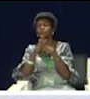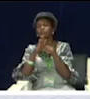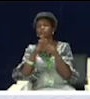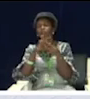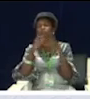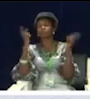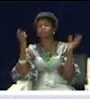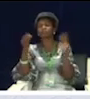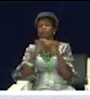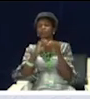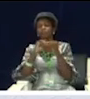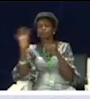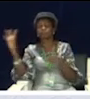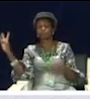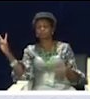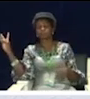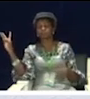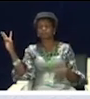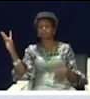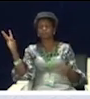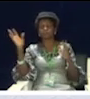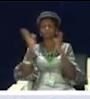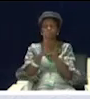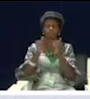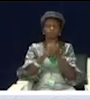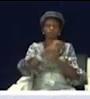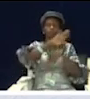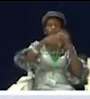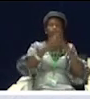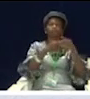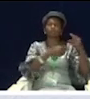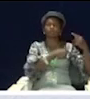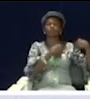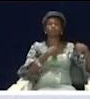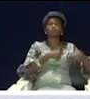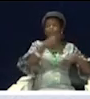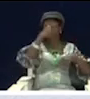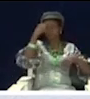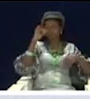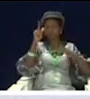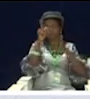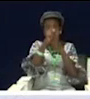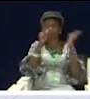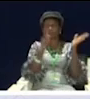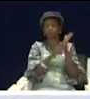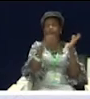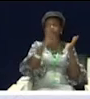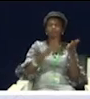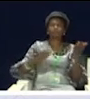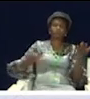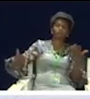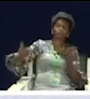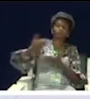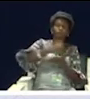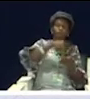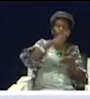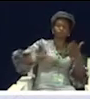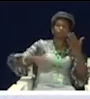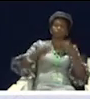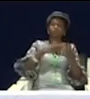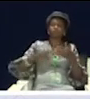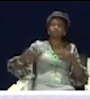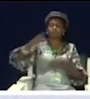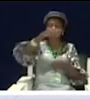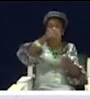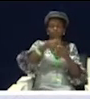And number six, you must pray with all your heart because of the law of harvest. What you sow is what you reap.